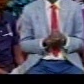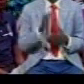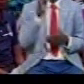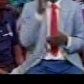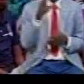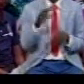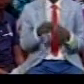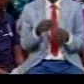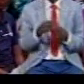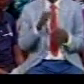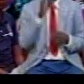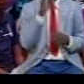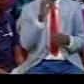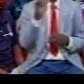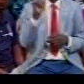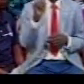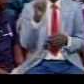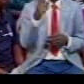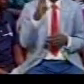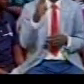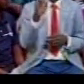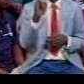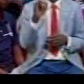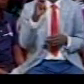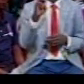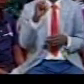Gumbi, and